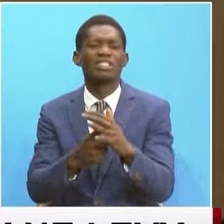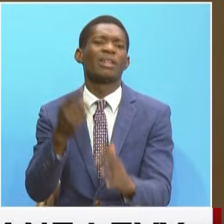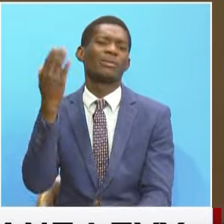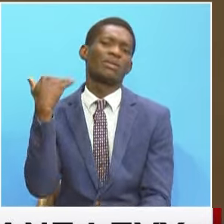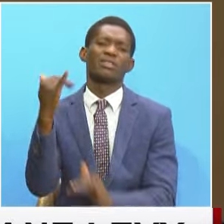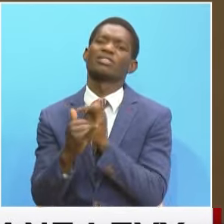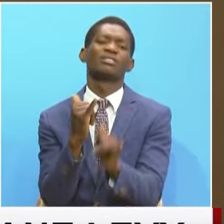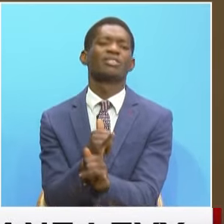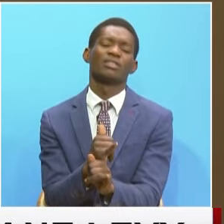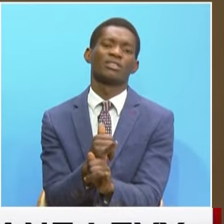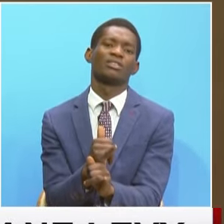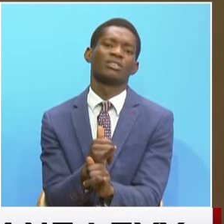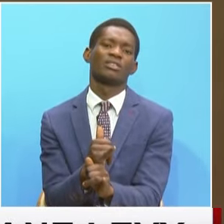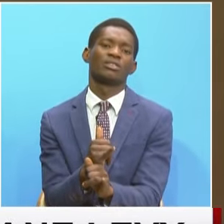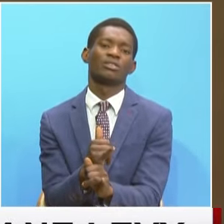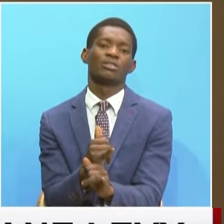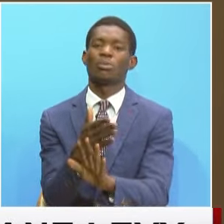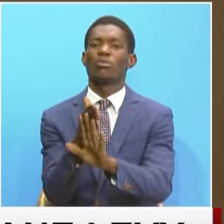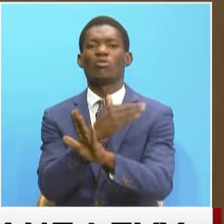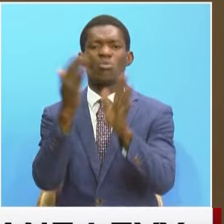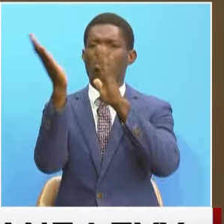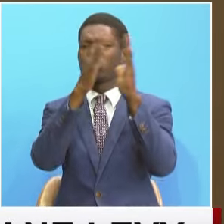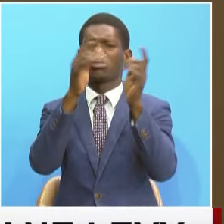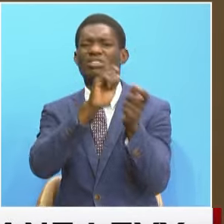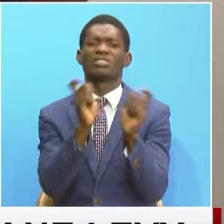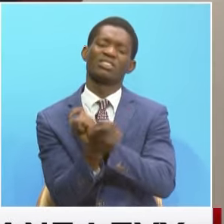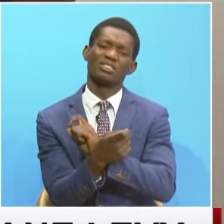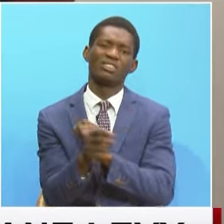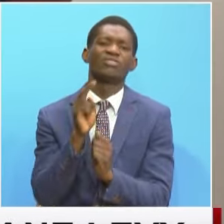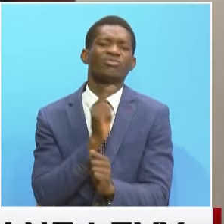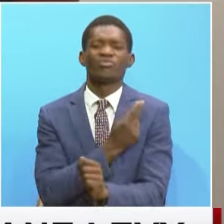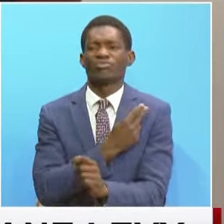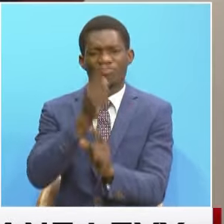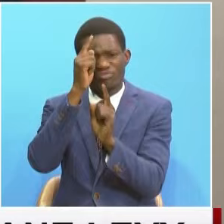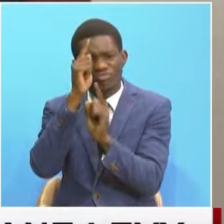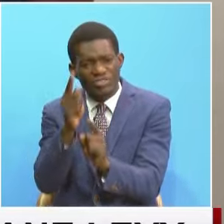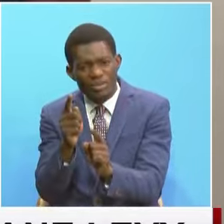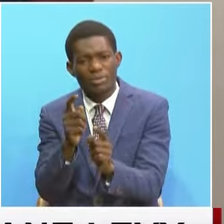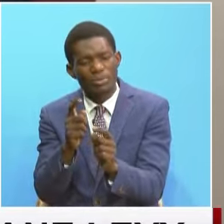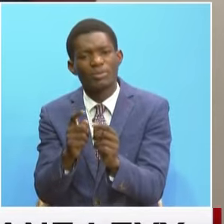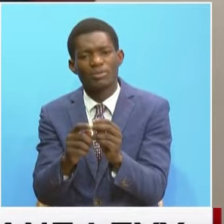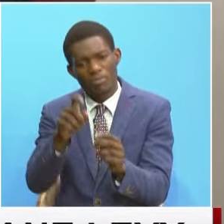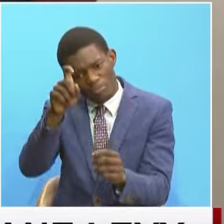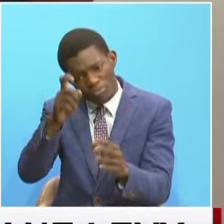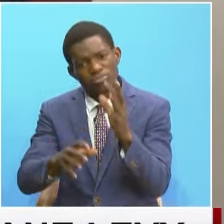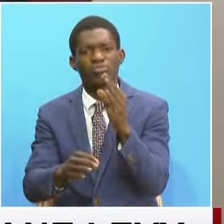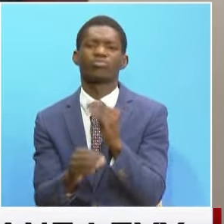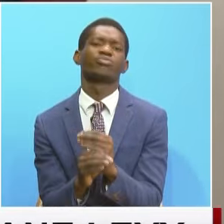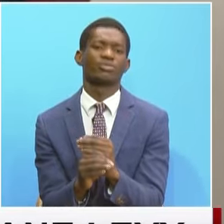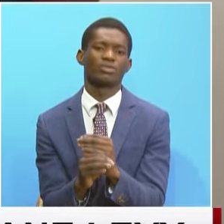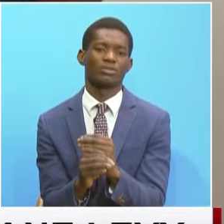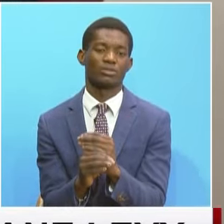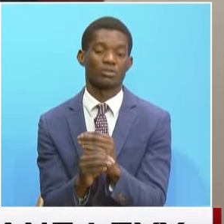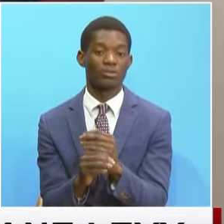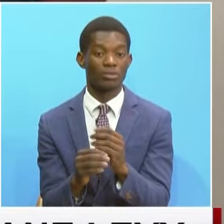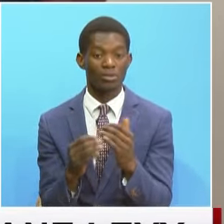about the drought which has hit each and every one of us this year. And the, looking at